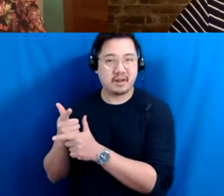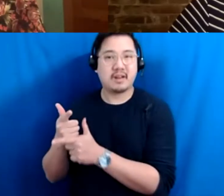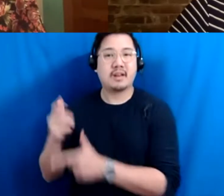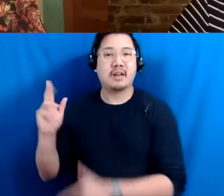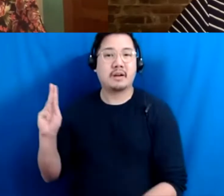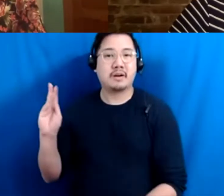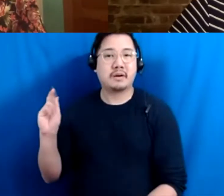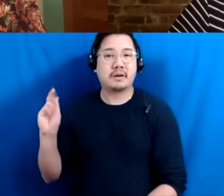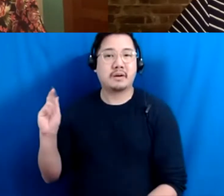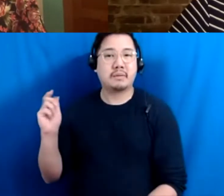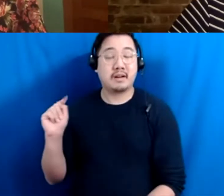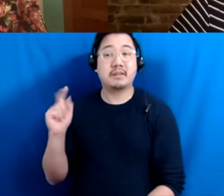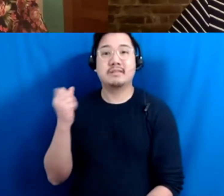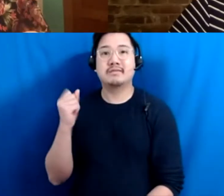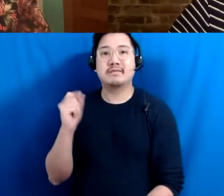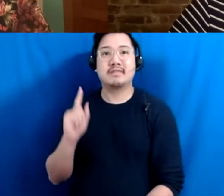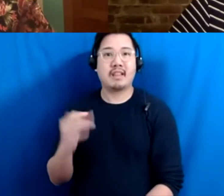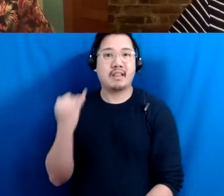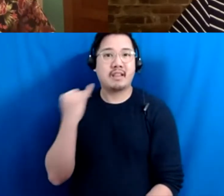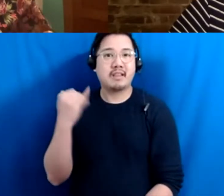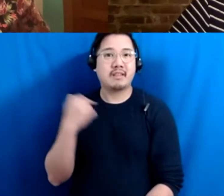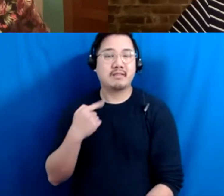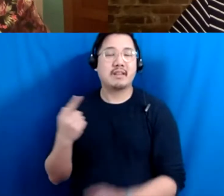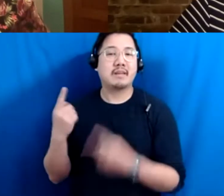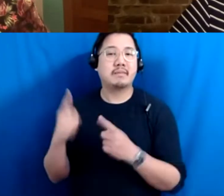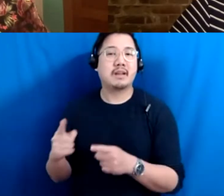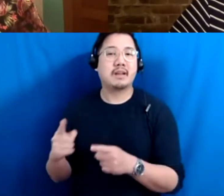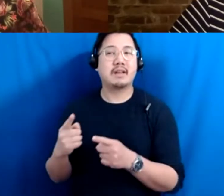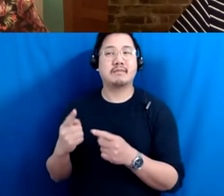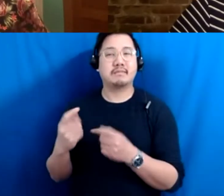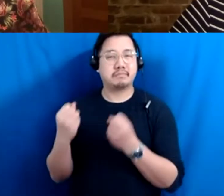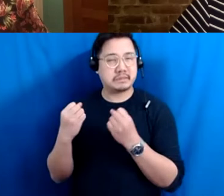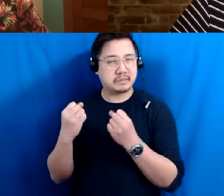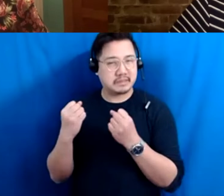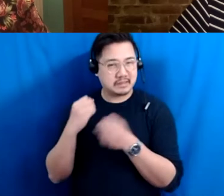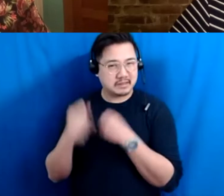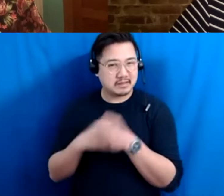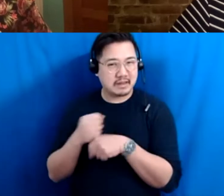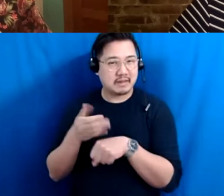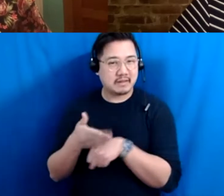together years after I had started writing in the present tense. So